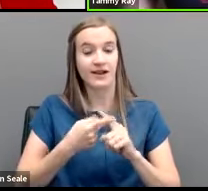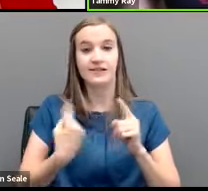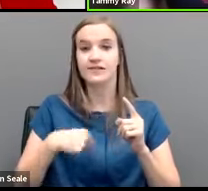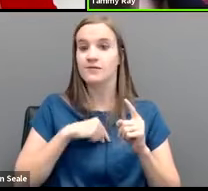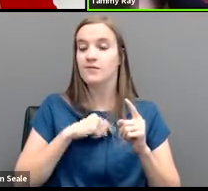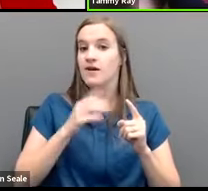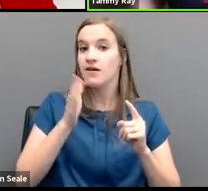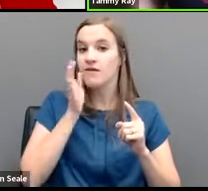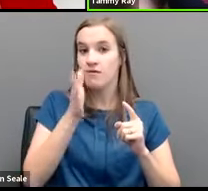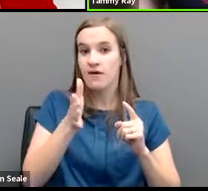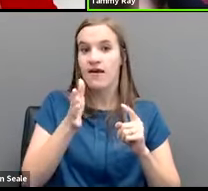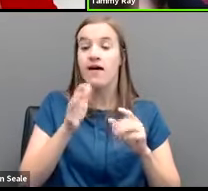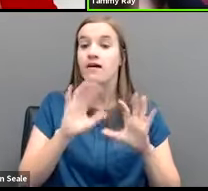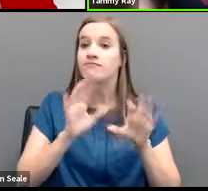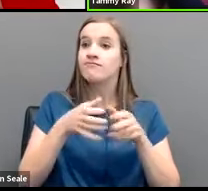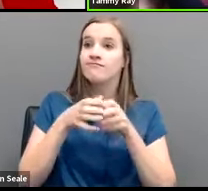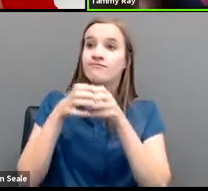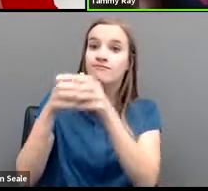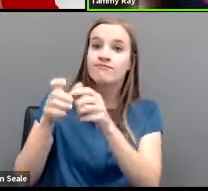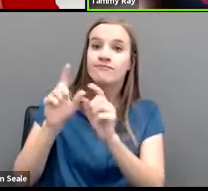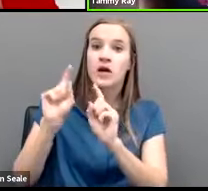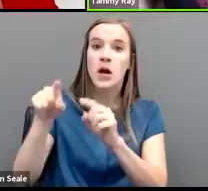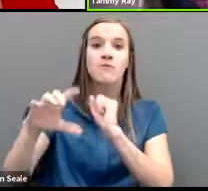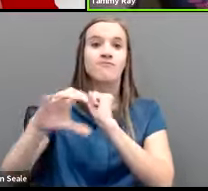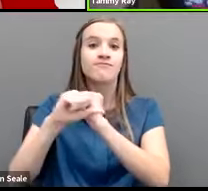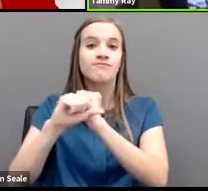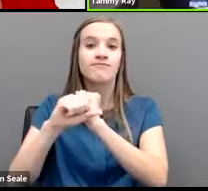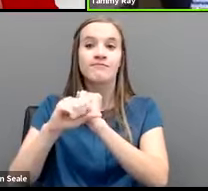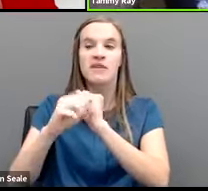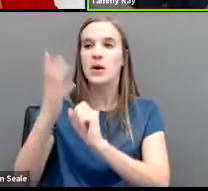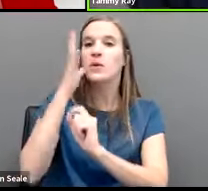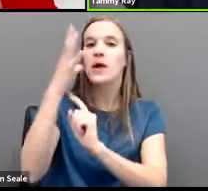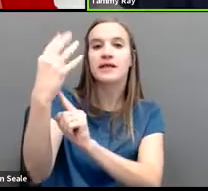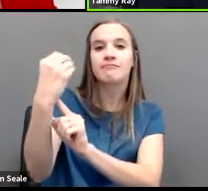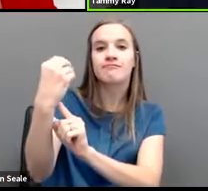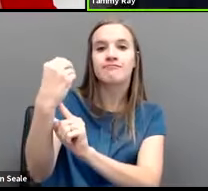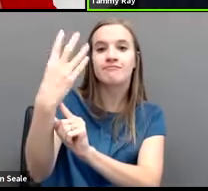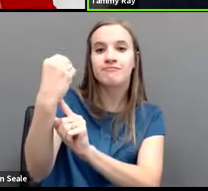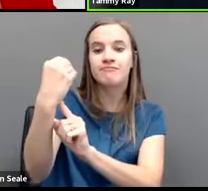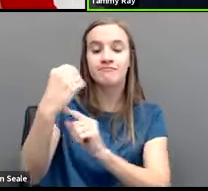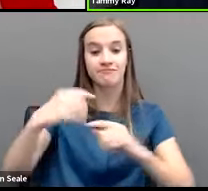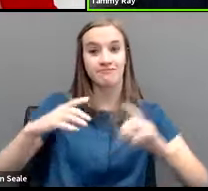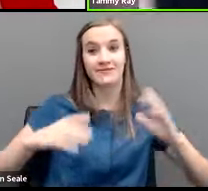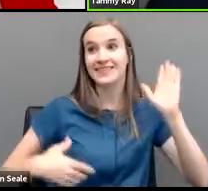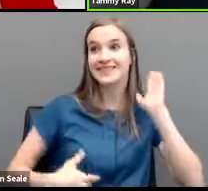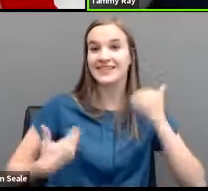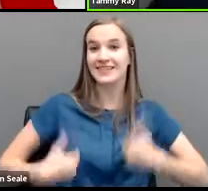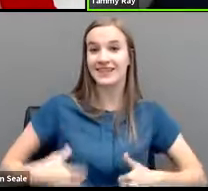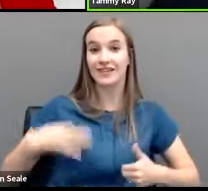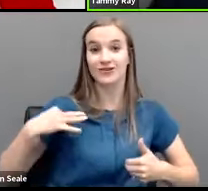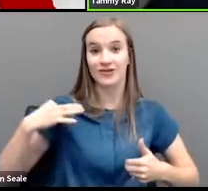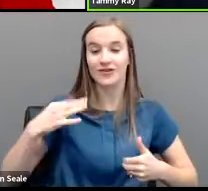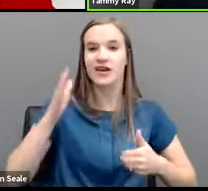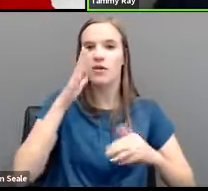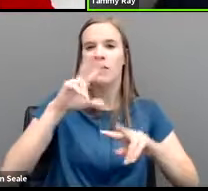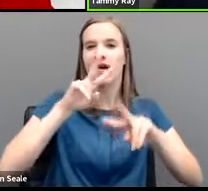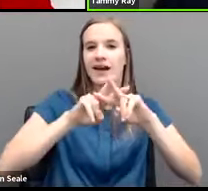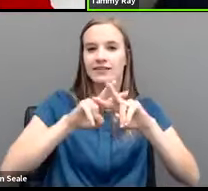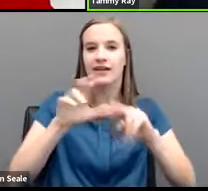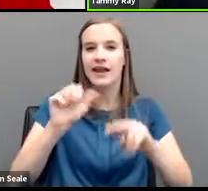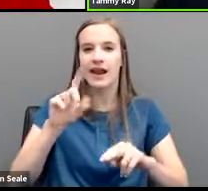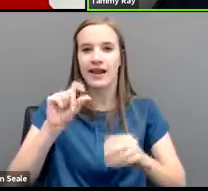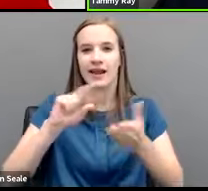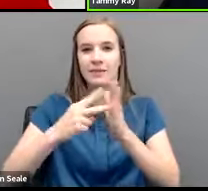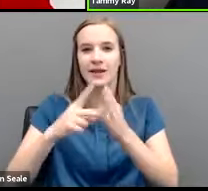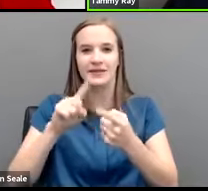telling what the ADA means to us, and taking a picture and posting that to the website for the Hands Around the